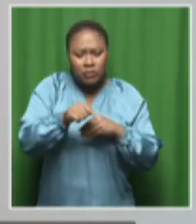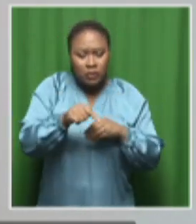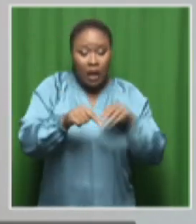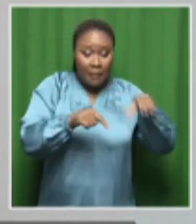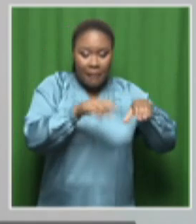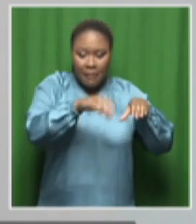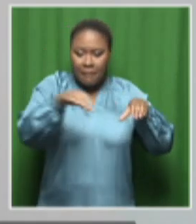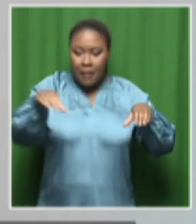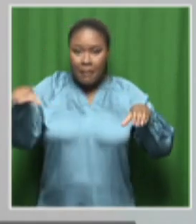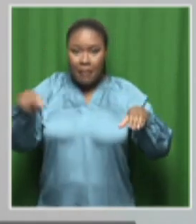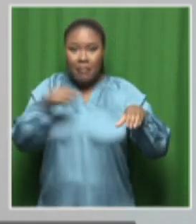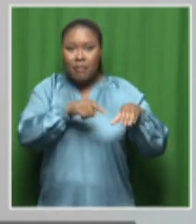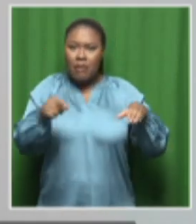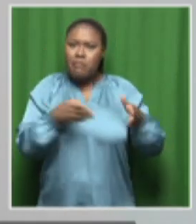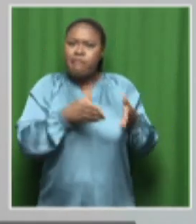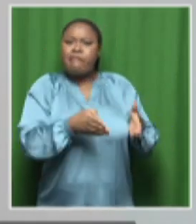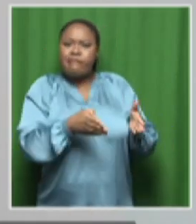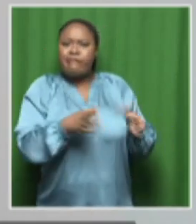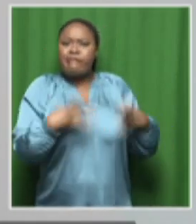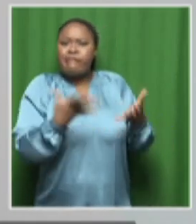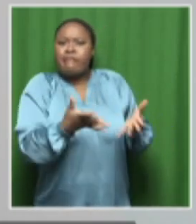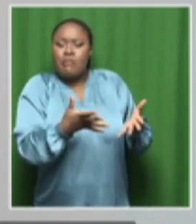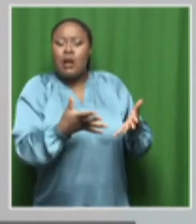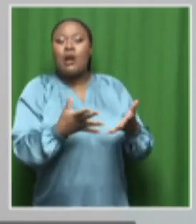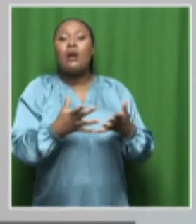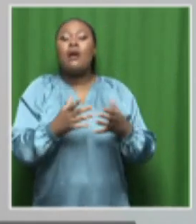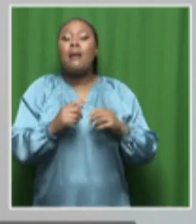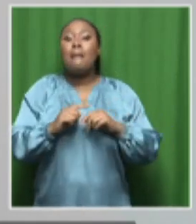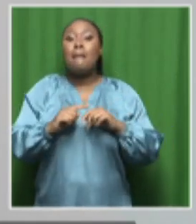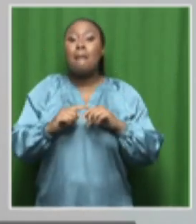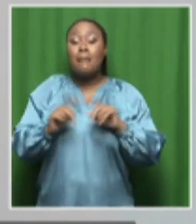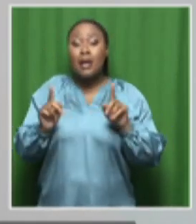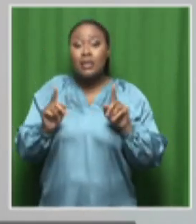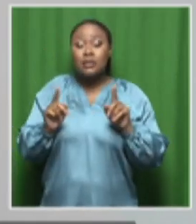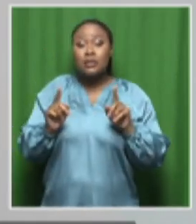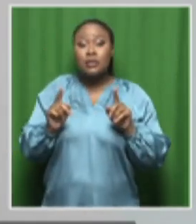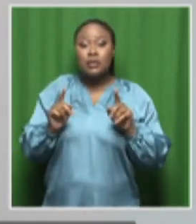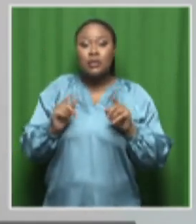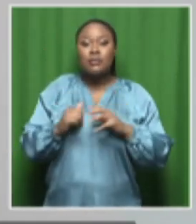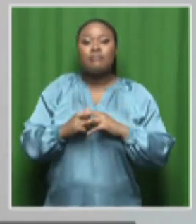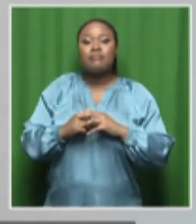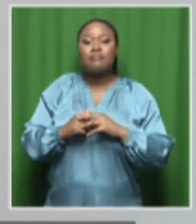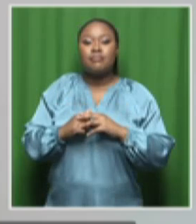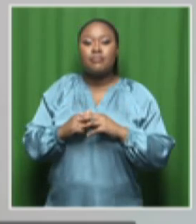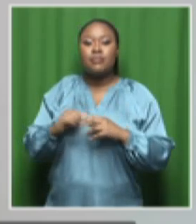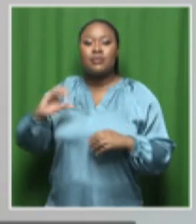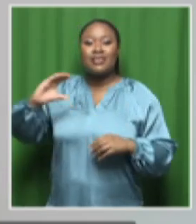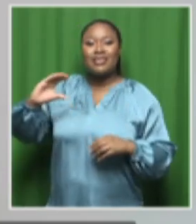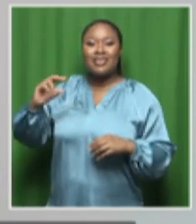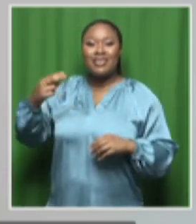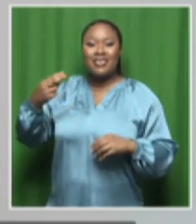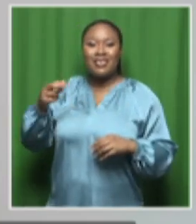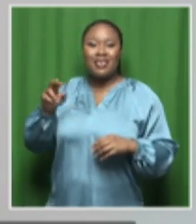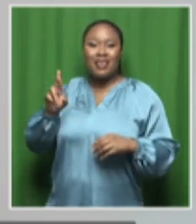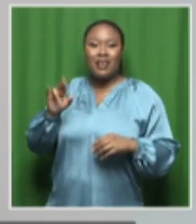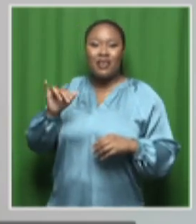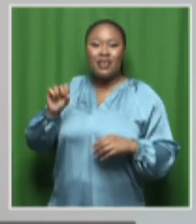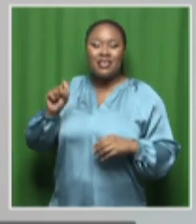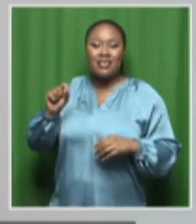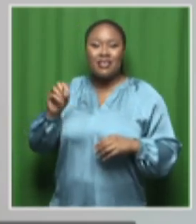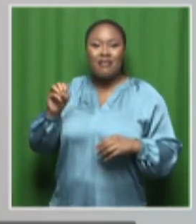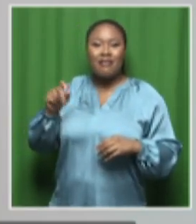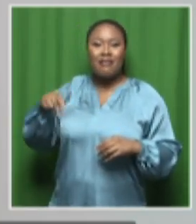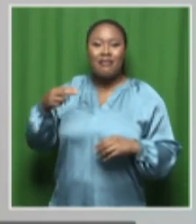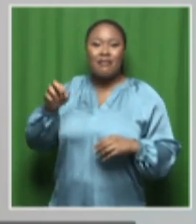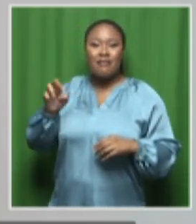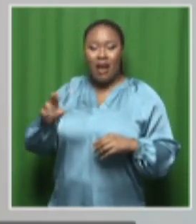the reserve, but collective effort by Professor Christopher